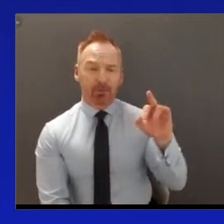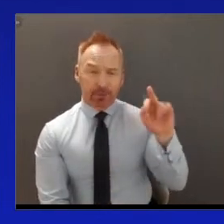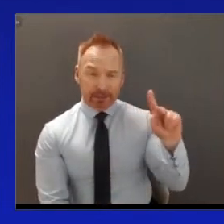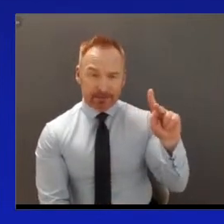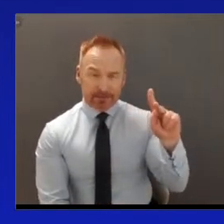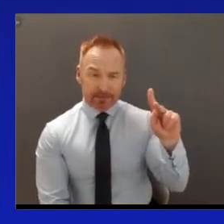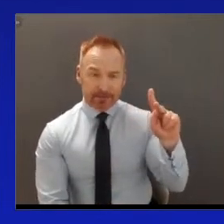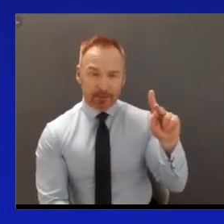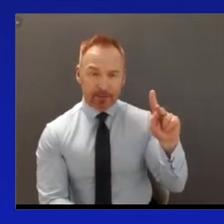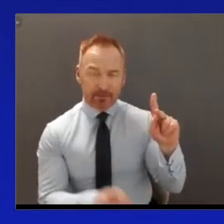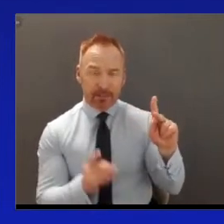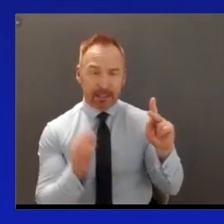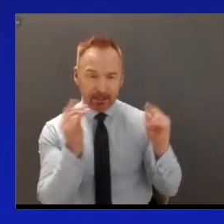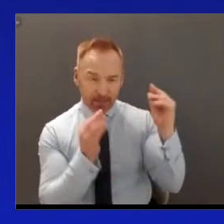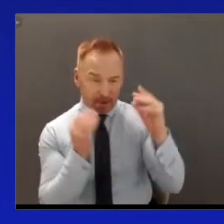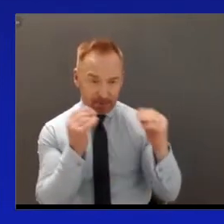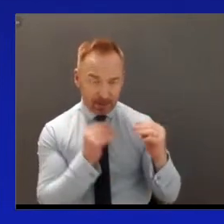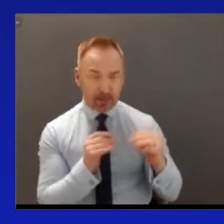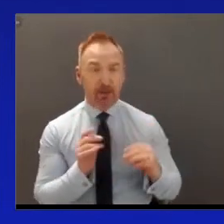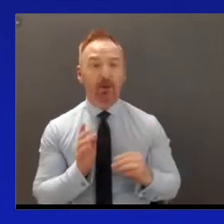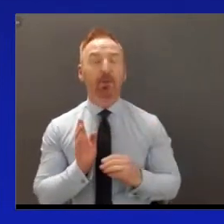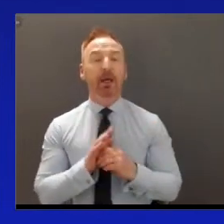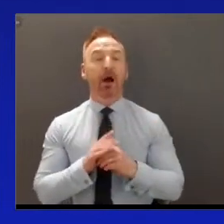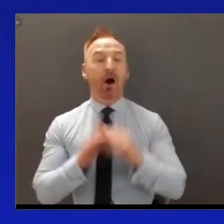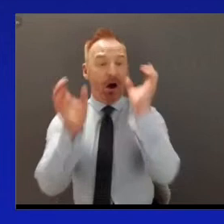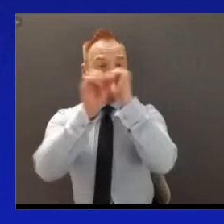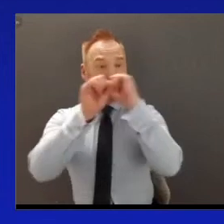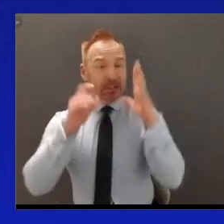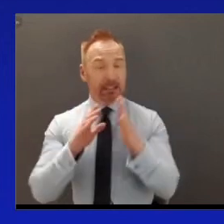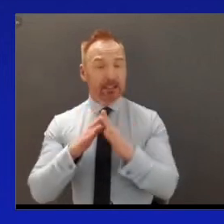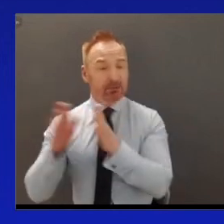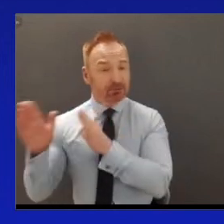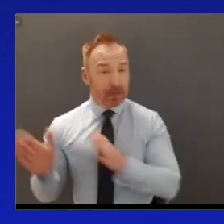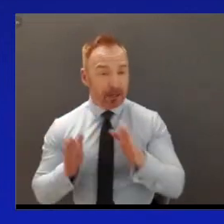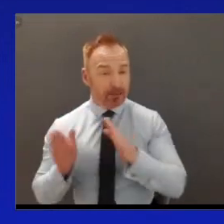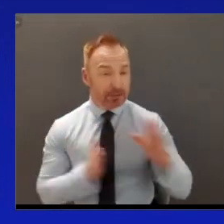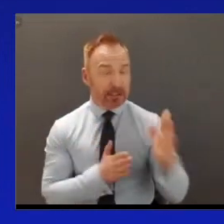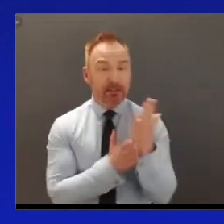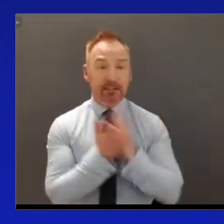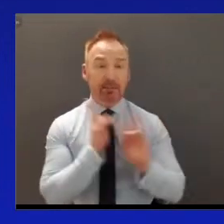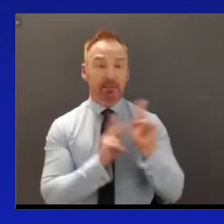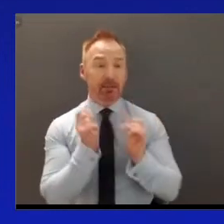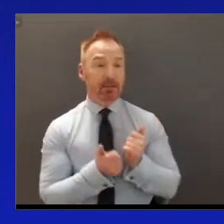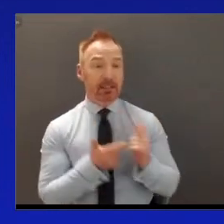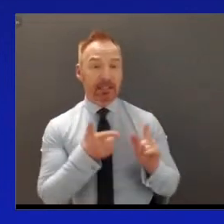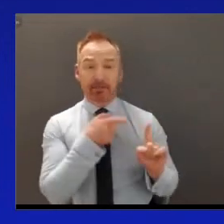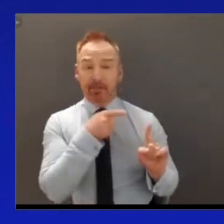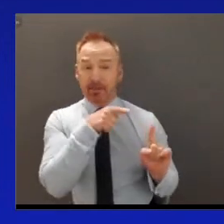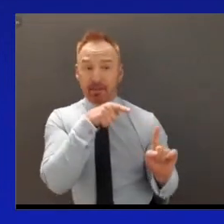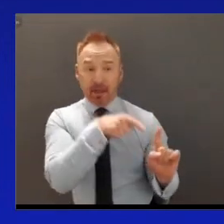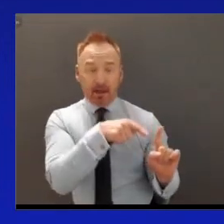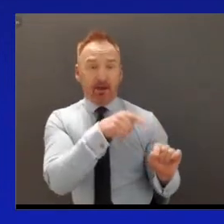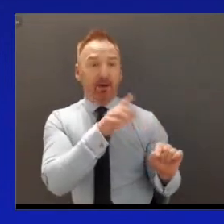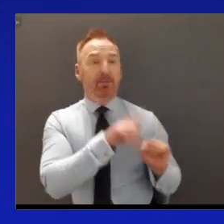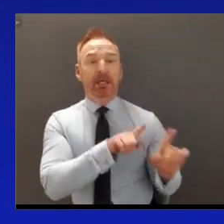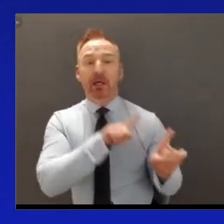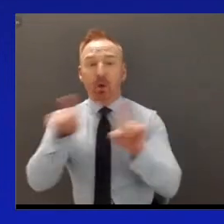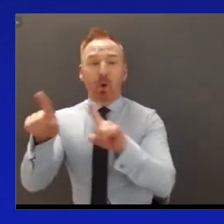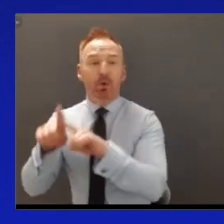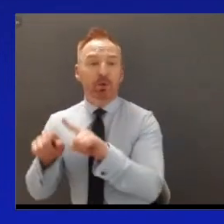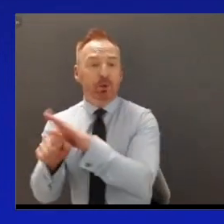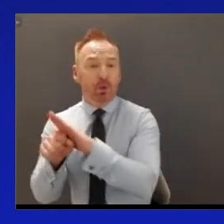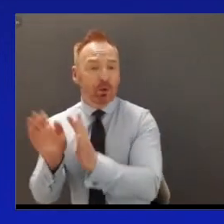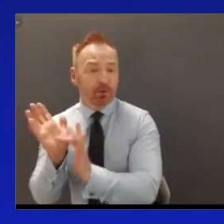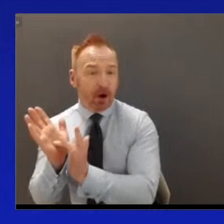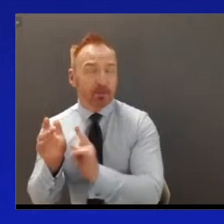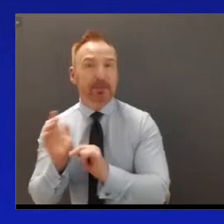those people living in those settings may still wish to go to the local pharmacy, go to their physician, and that's fine as well too.